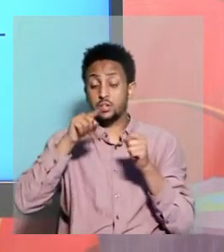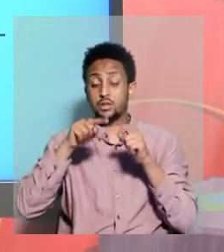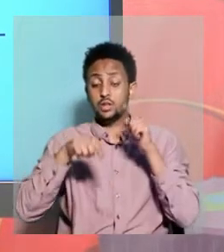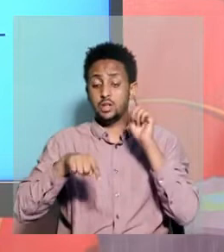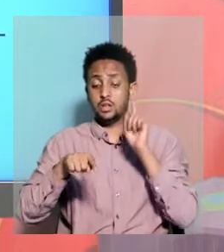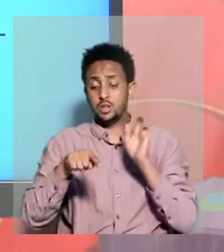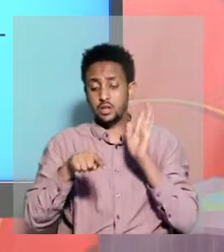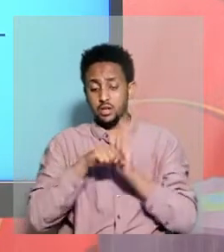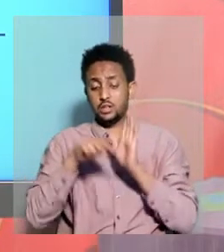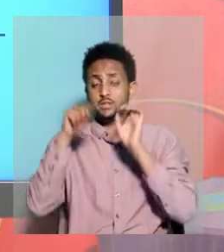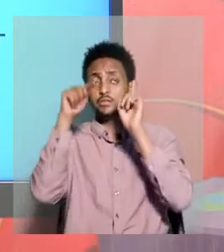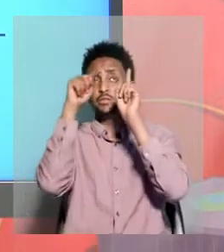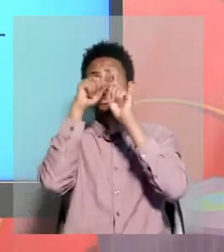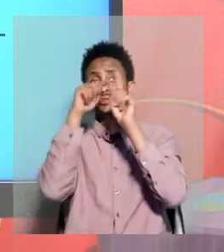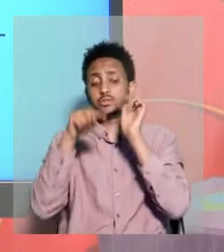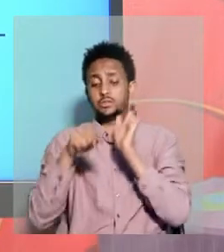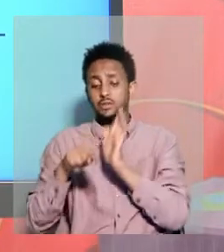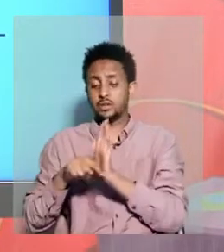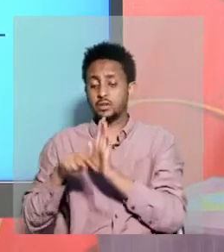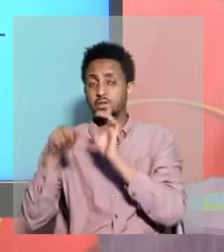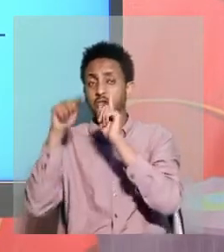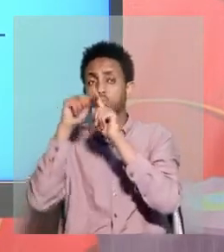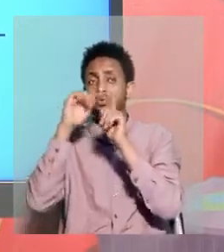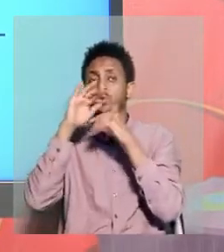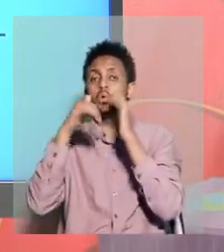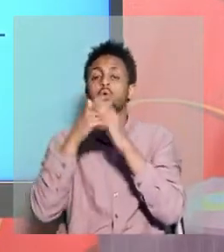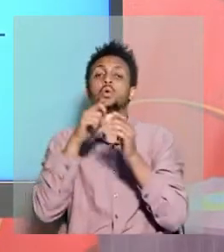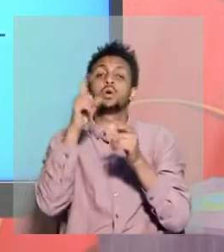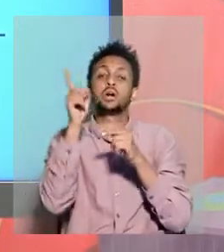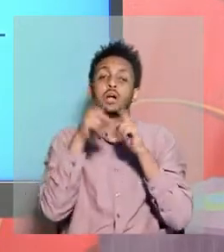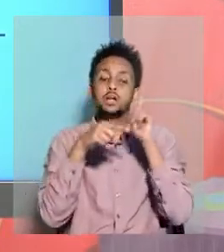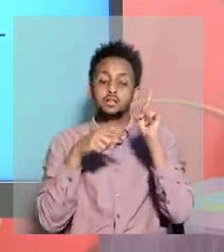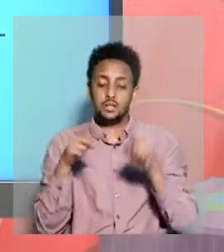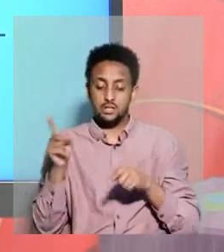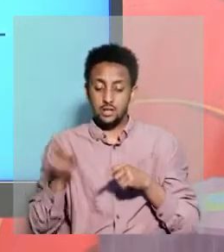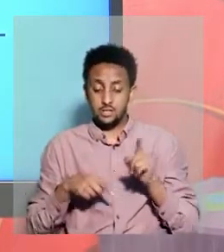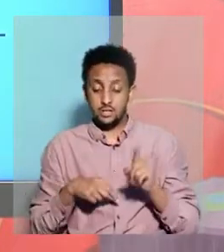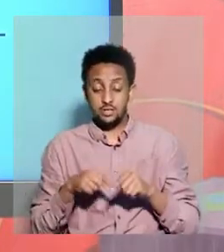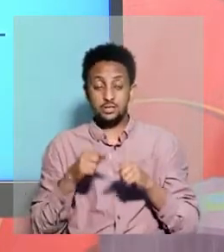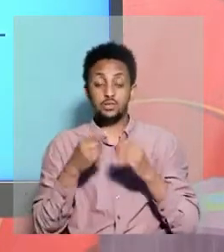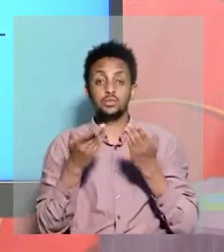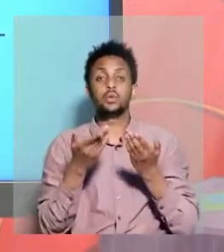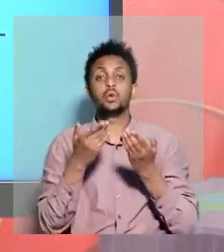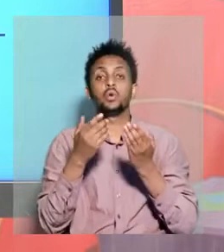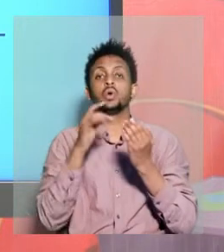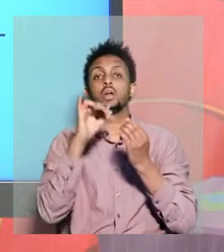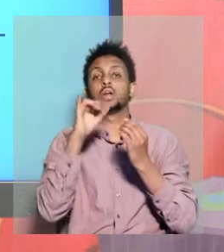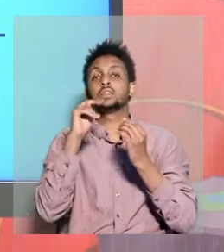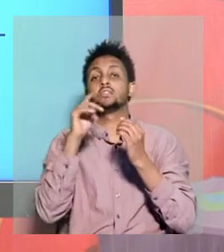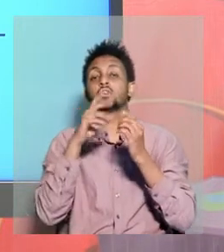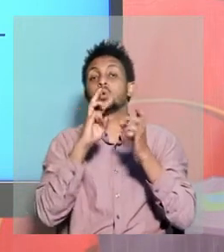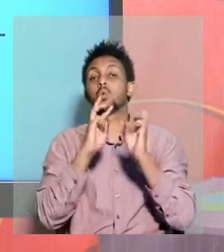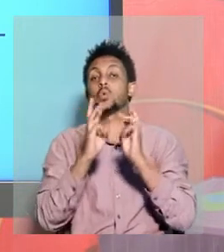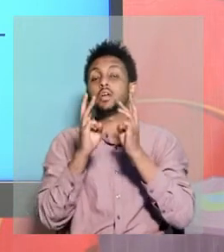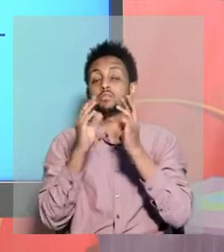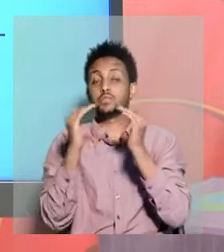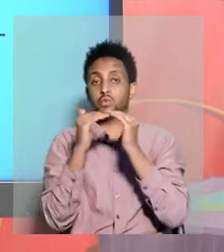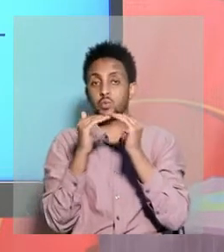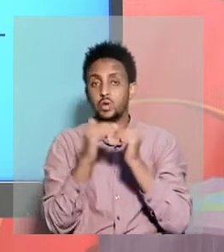this is positive, negative, so that all are going to be cancelled out. Such interference of waves is known to